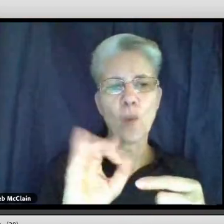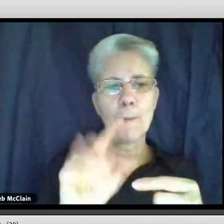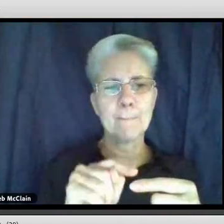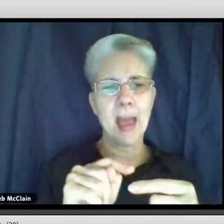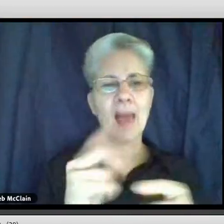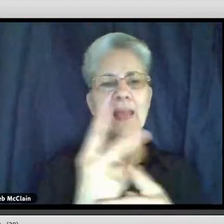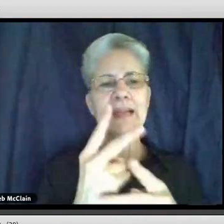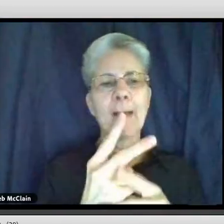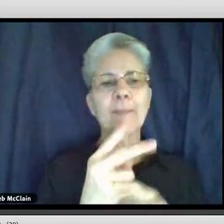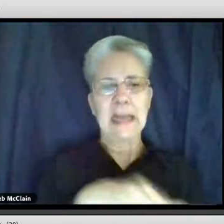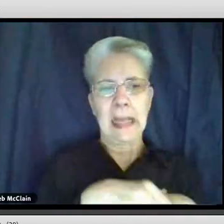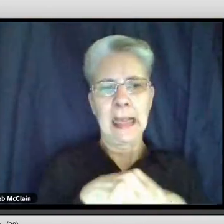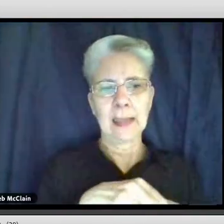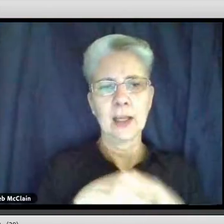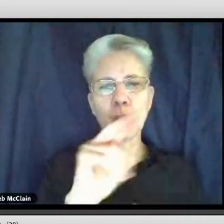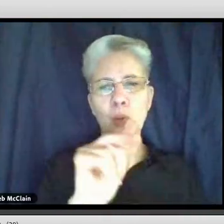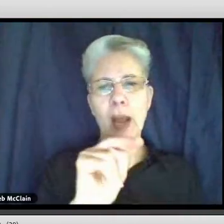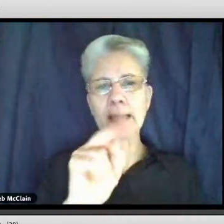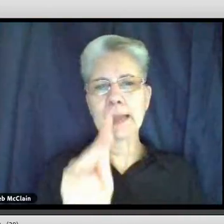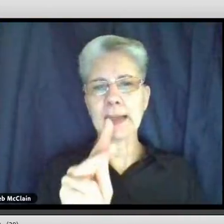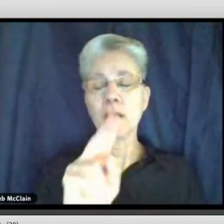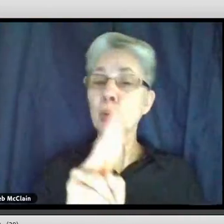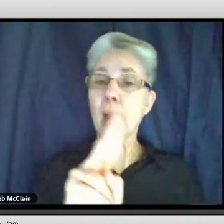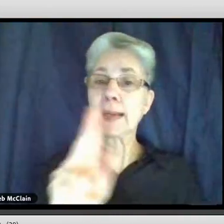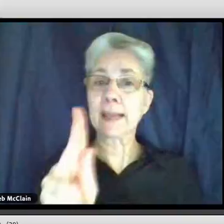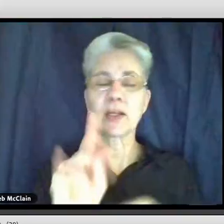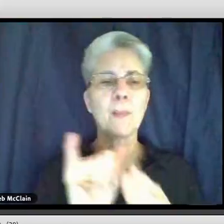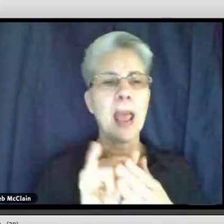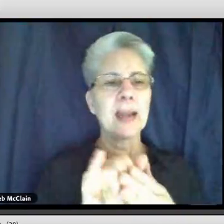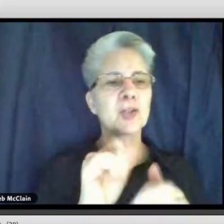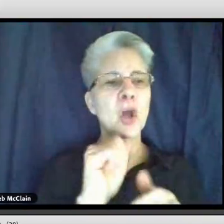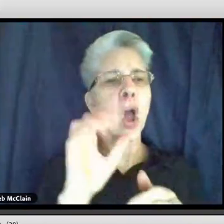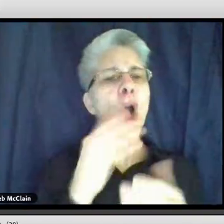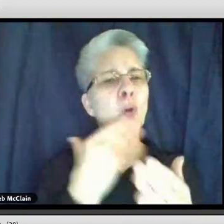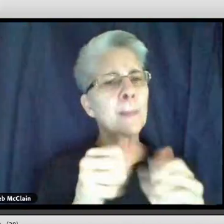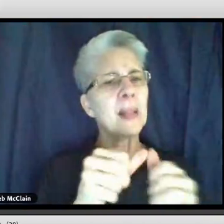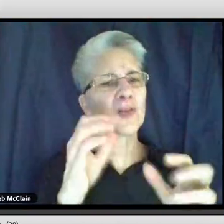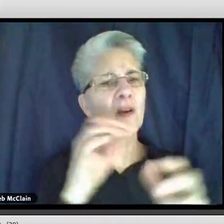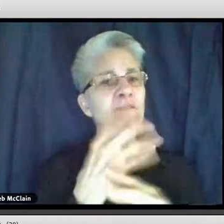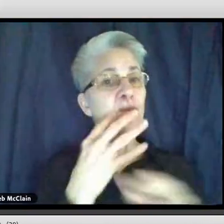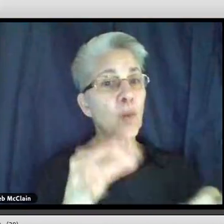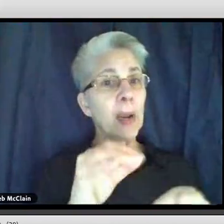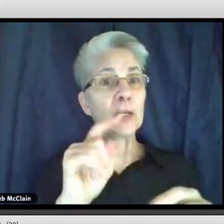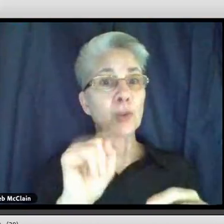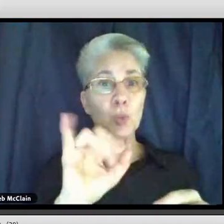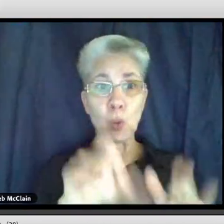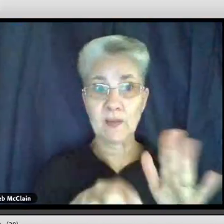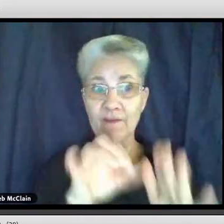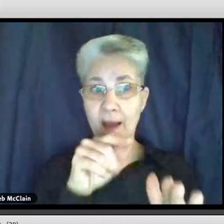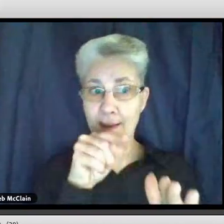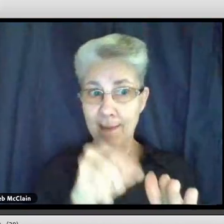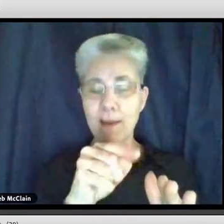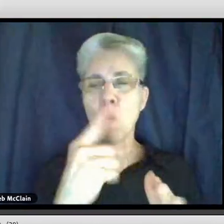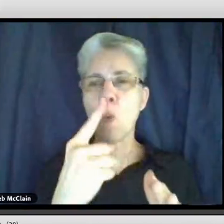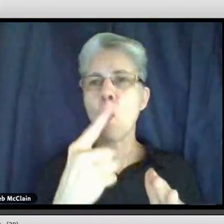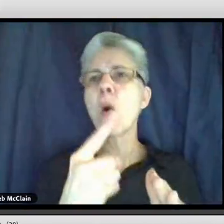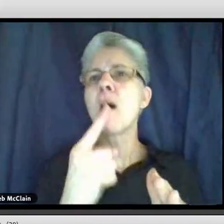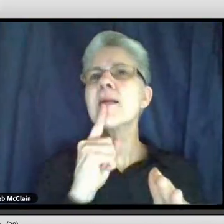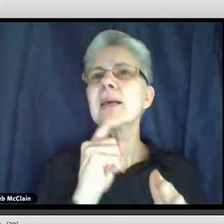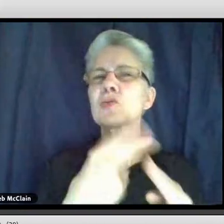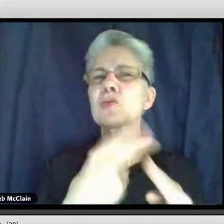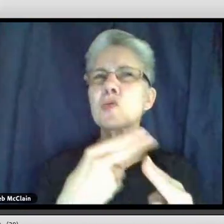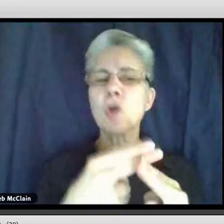United Kingdom. It also is a good place to look for free tools to do digital preservation work. So one example is a